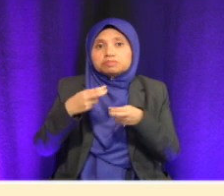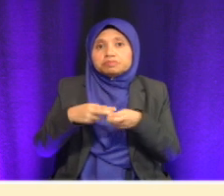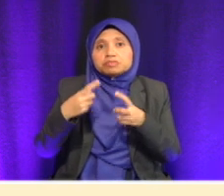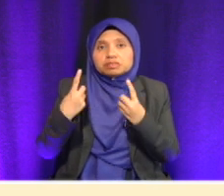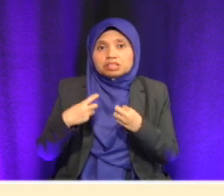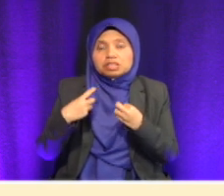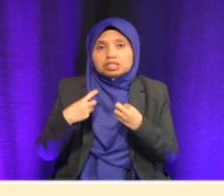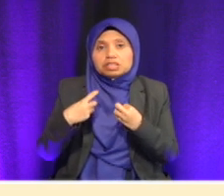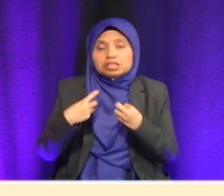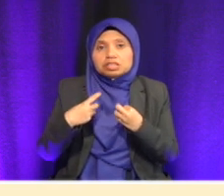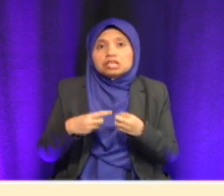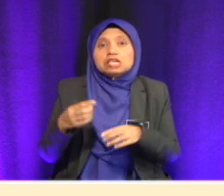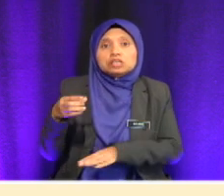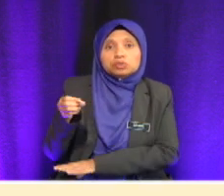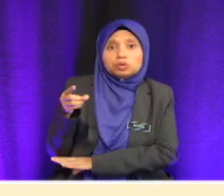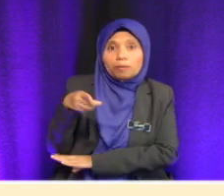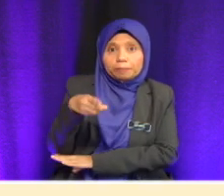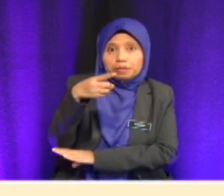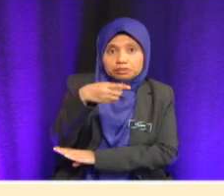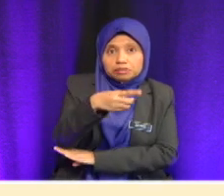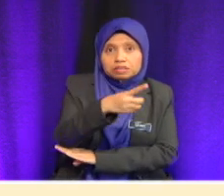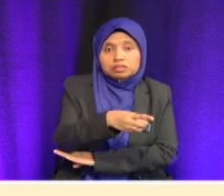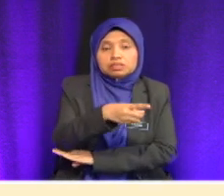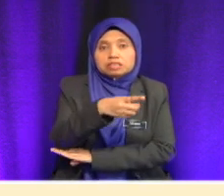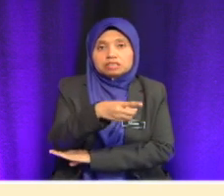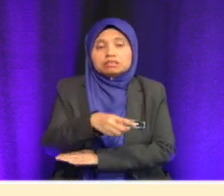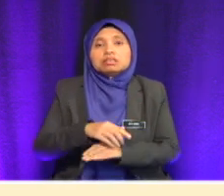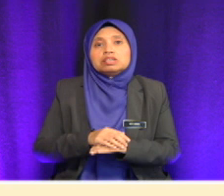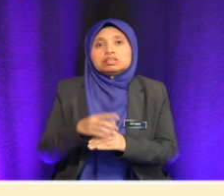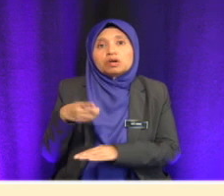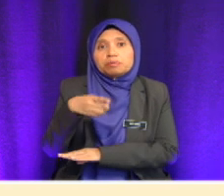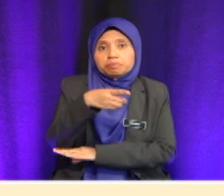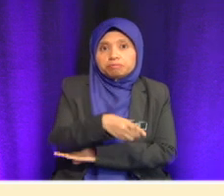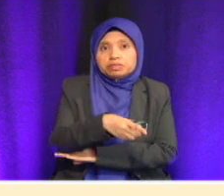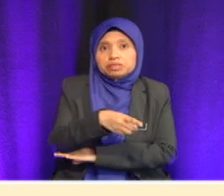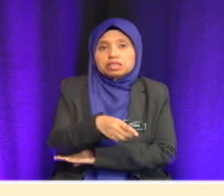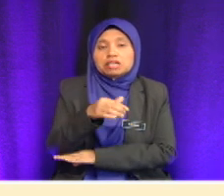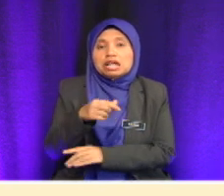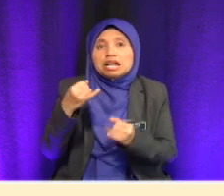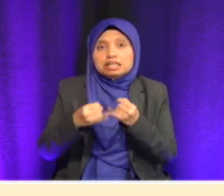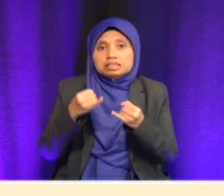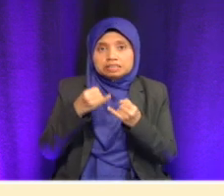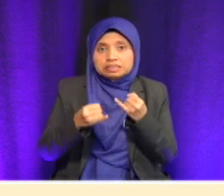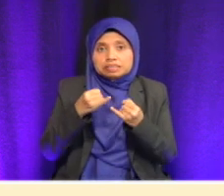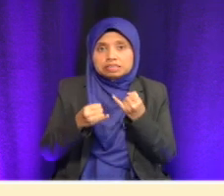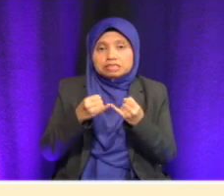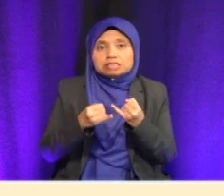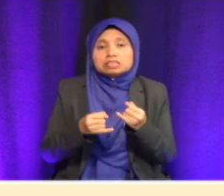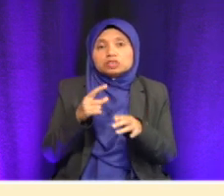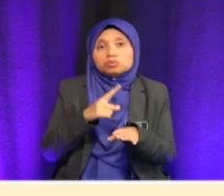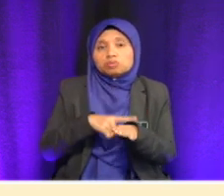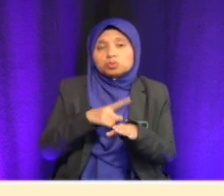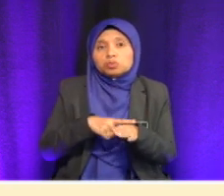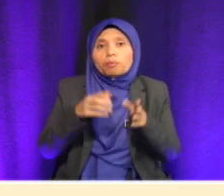whales were following the dolphin back to the freedom of safe waters. The dolphin had saved their life and had accomplished something that humans